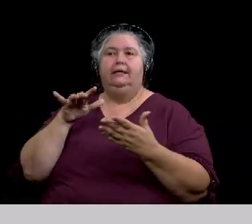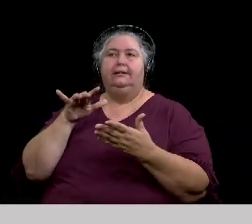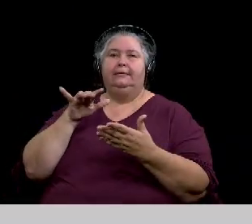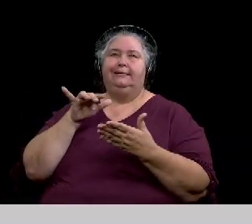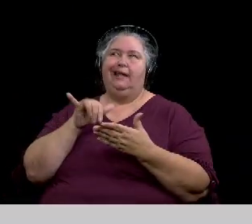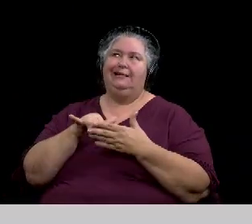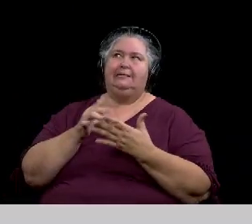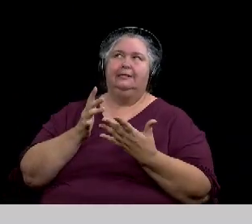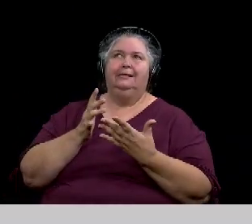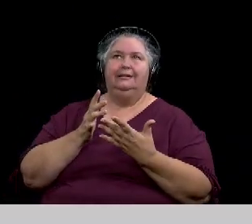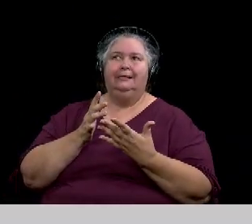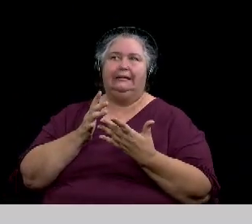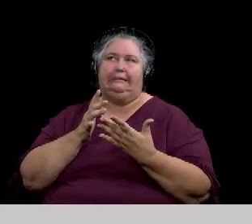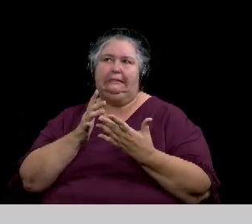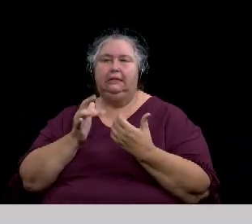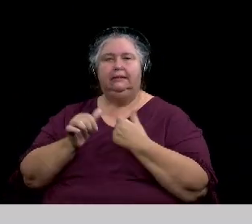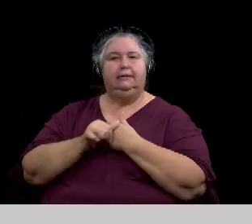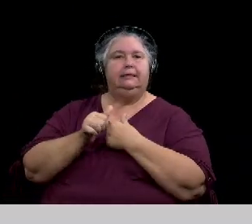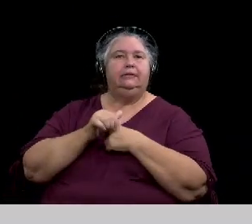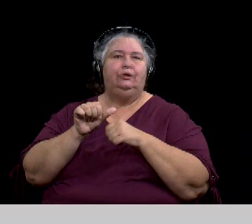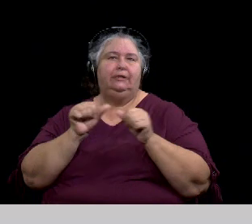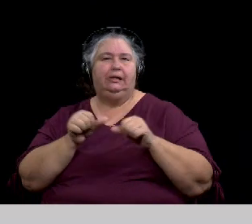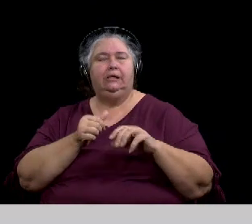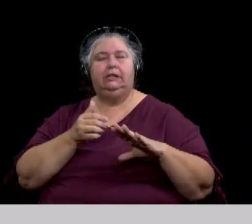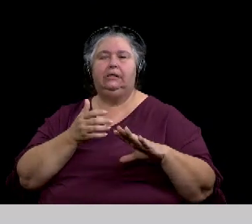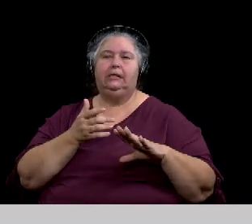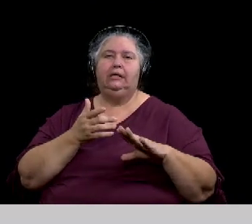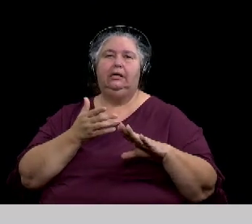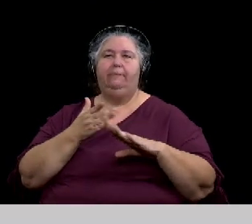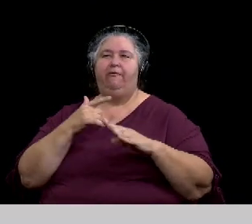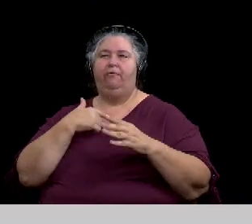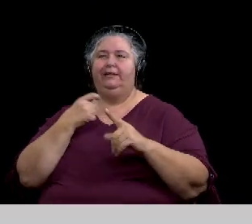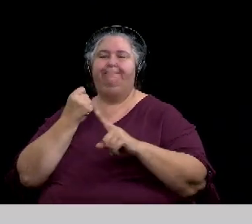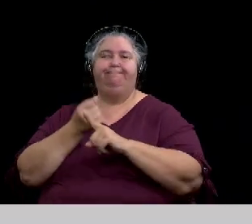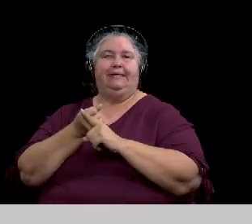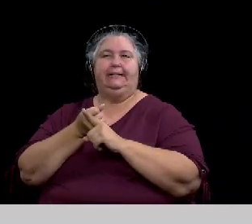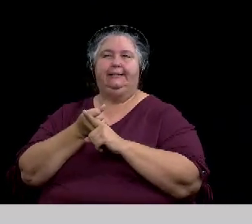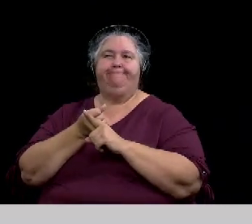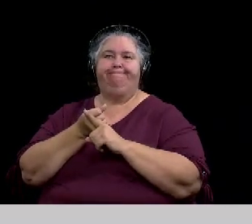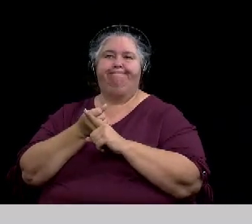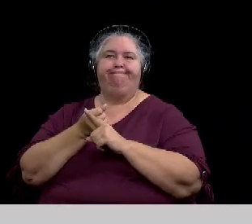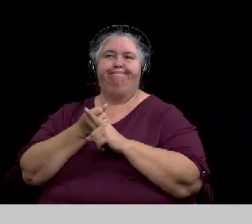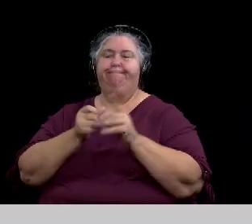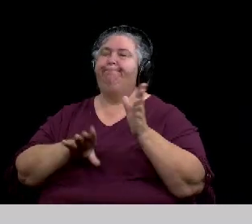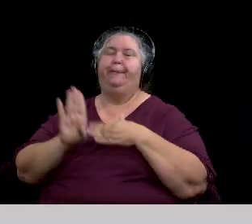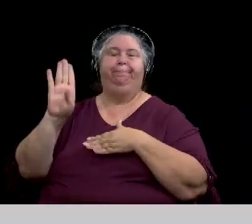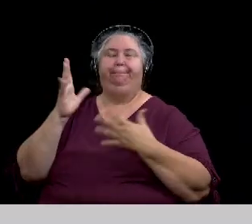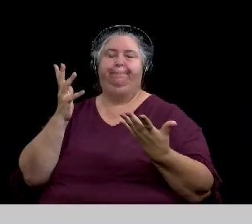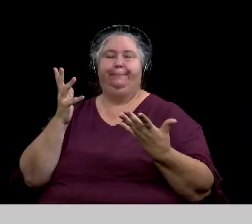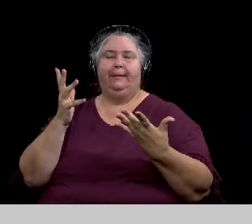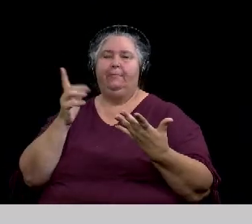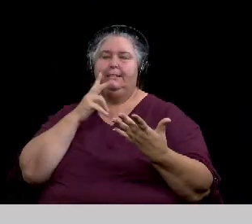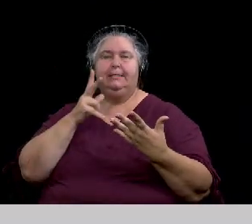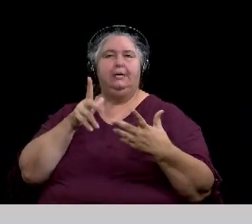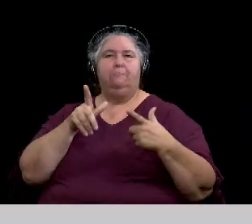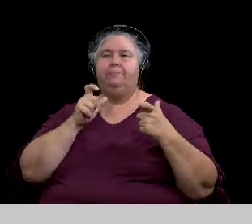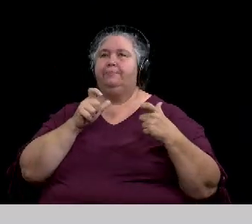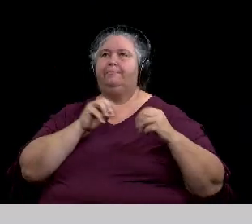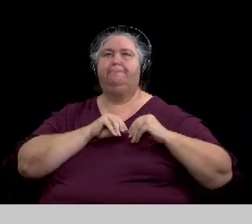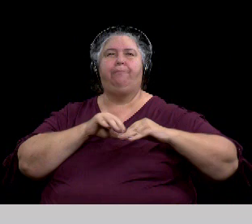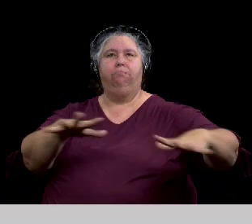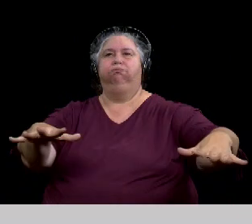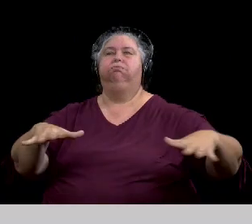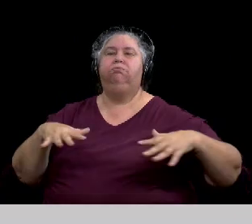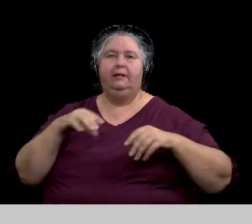risky area before we reach the tipping point. And the tipping point is where we see rapid spread of disease